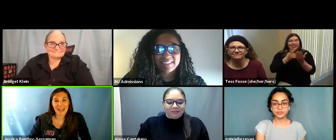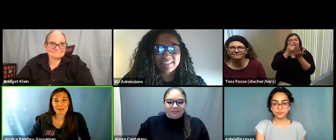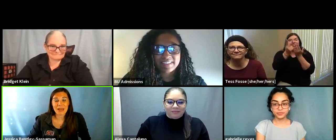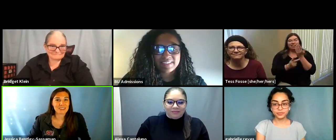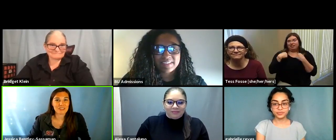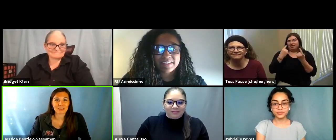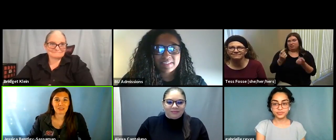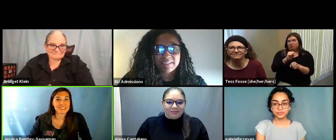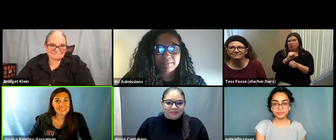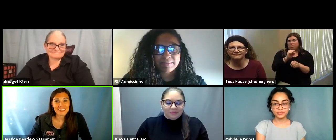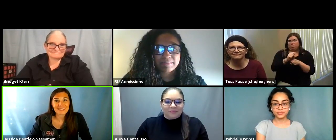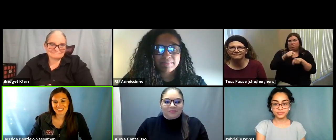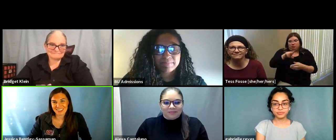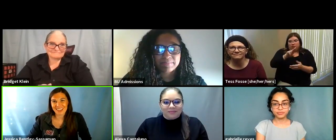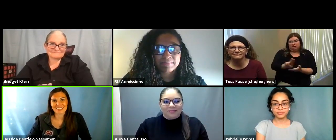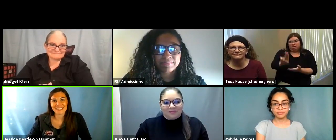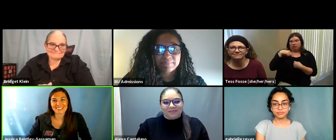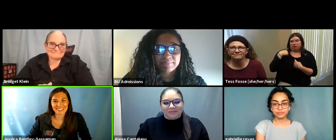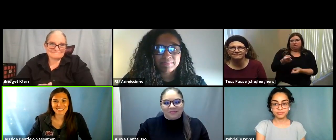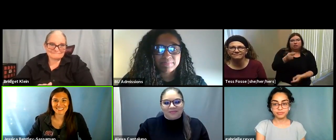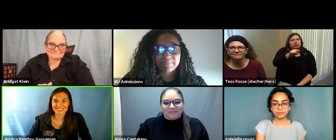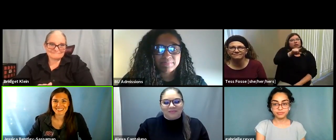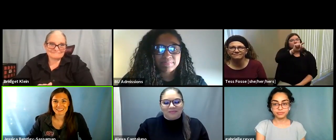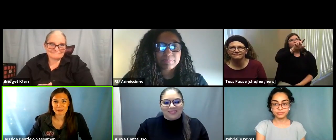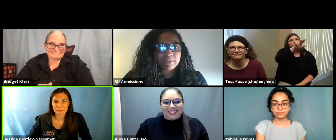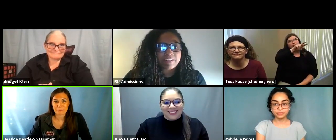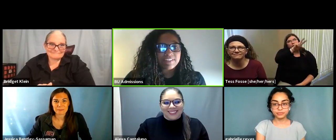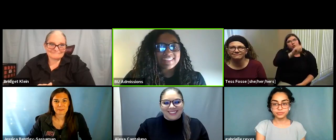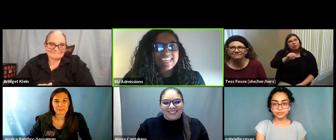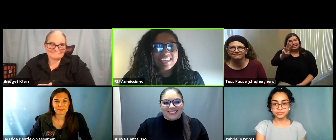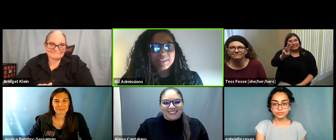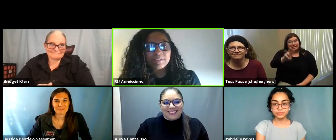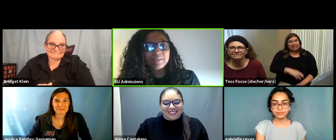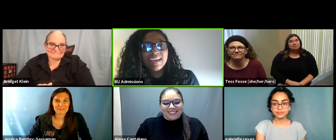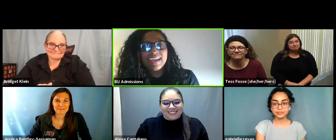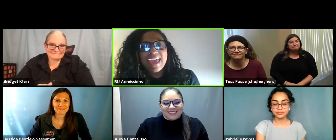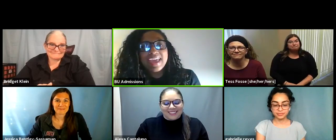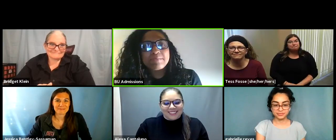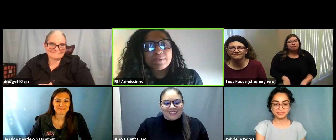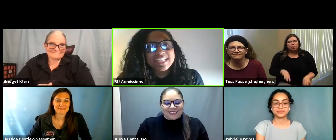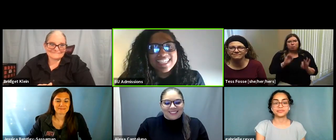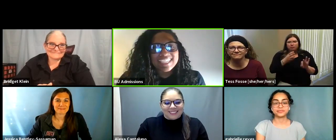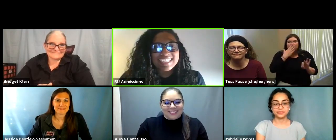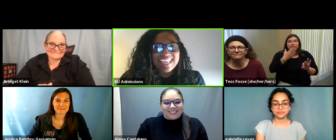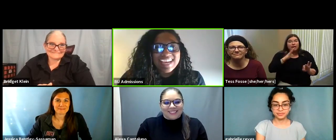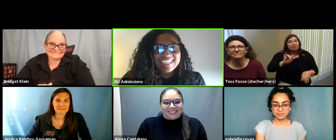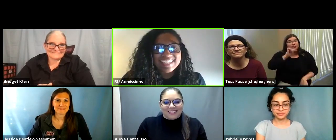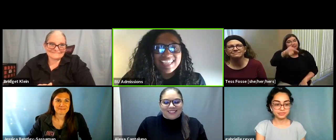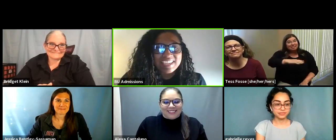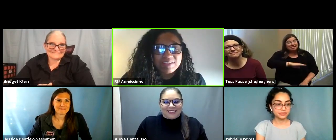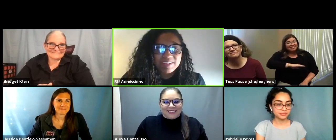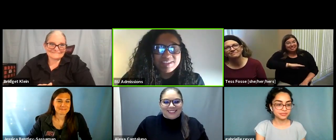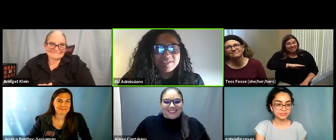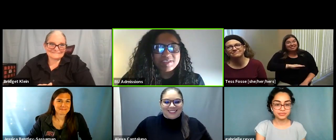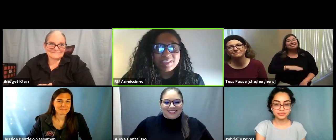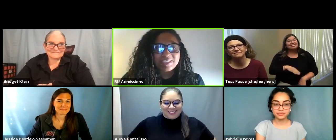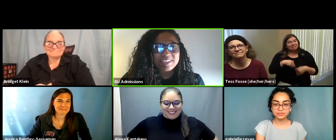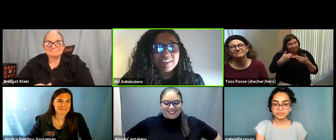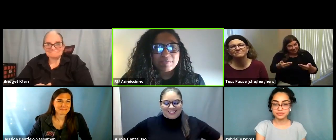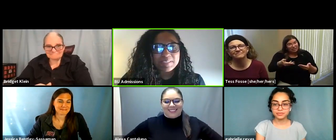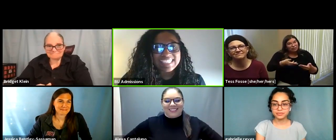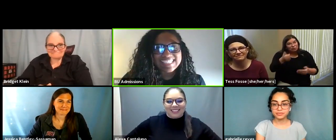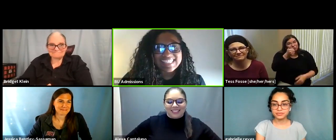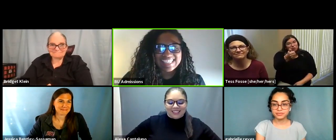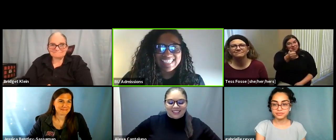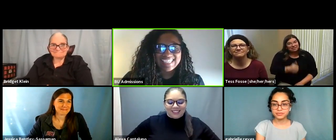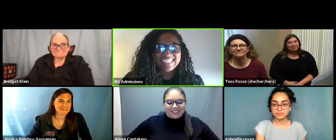working at the university since 2006. Perfect, thank you. And Bridget Klein, can you introduce